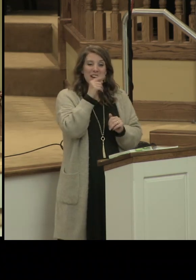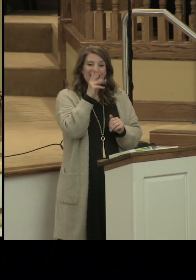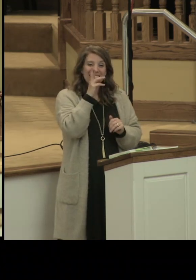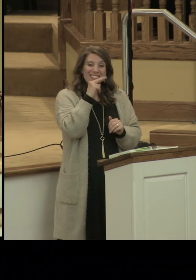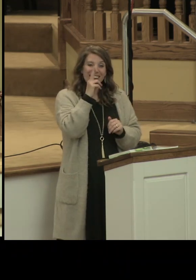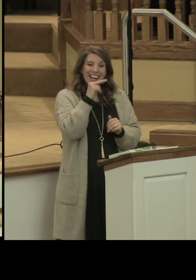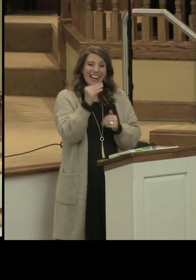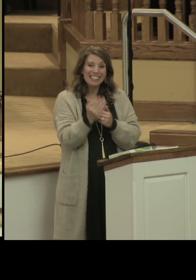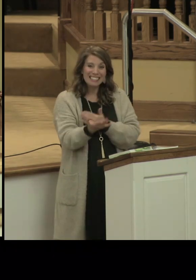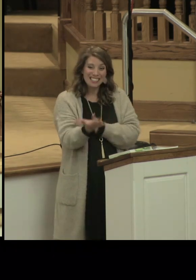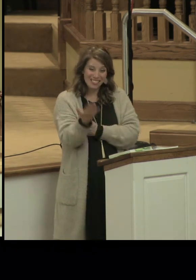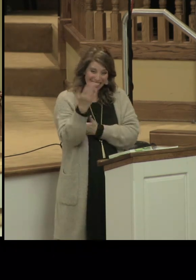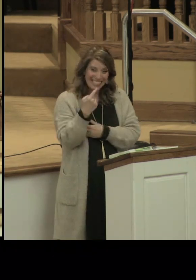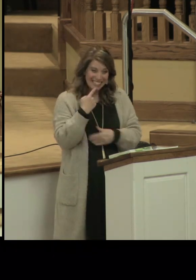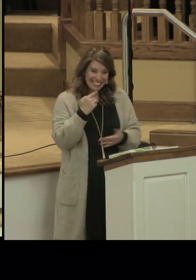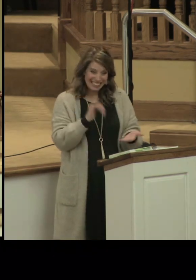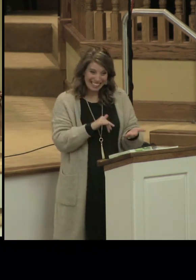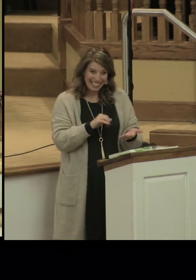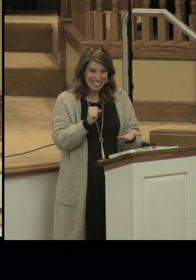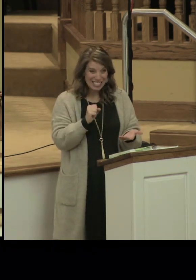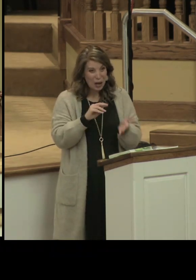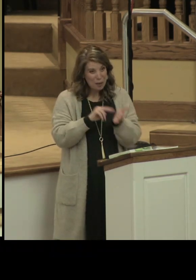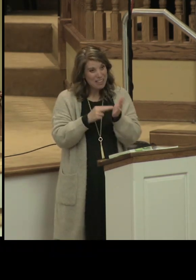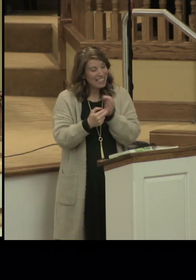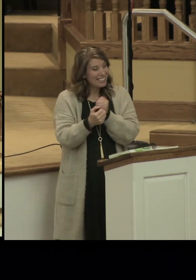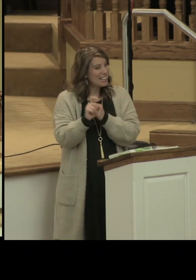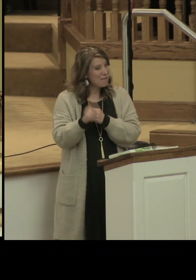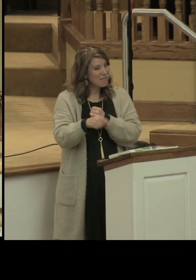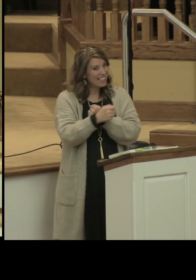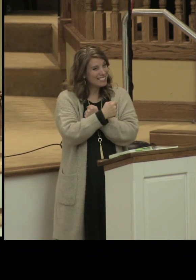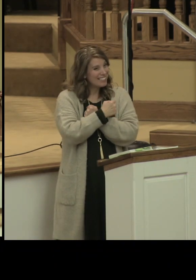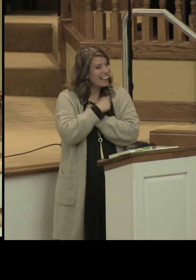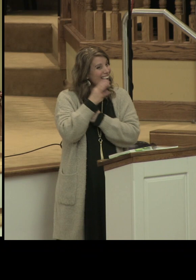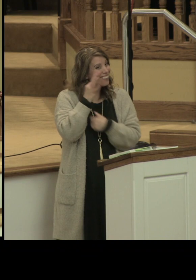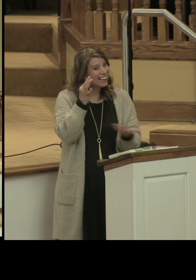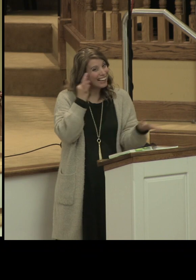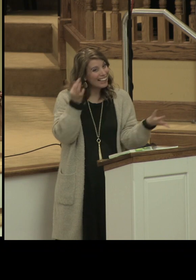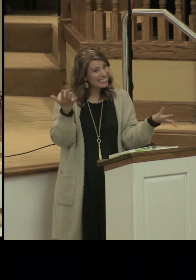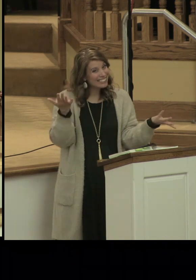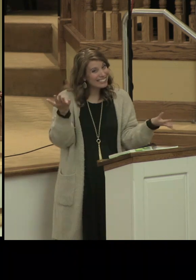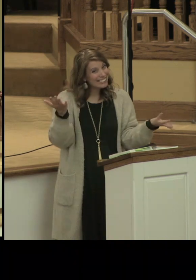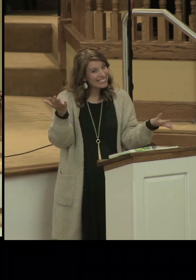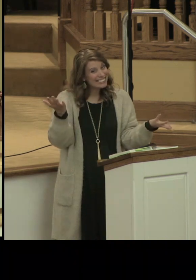morning. She said, so that means I must love cats.